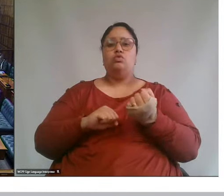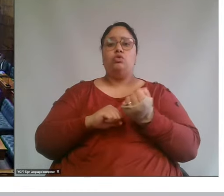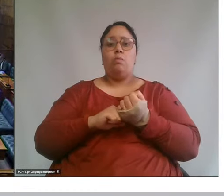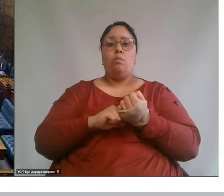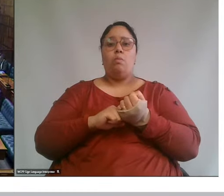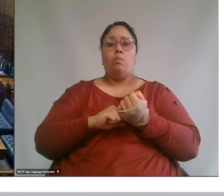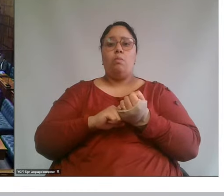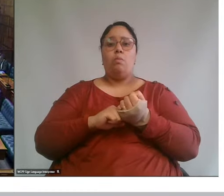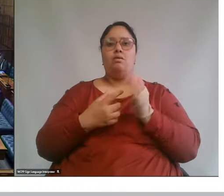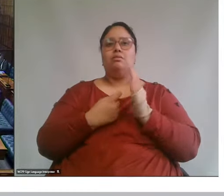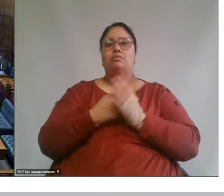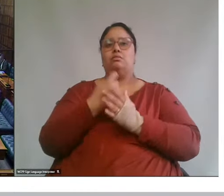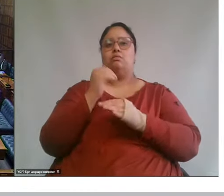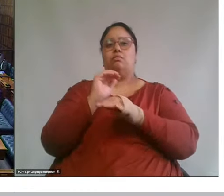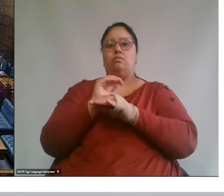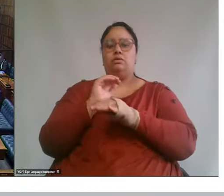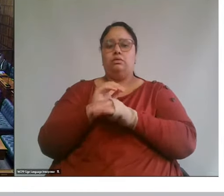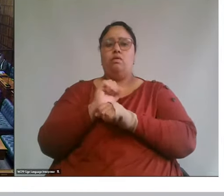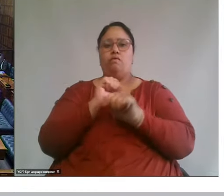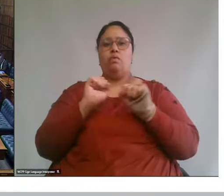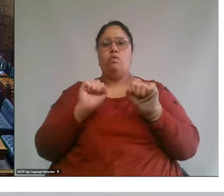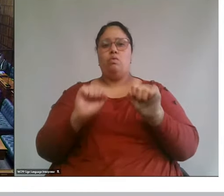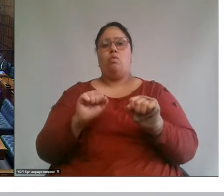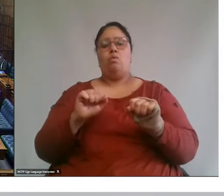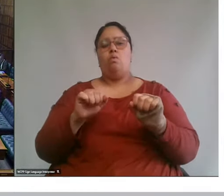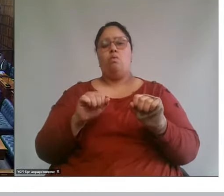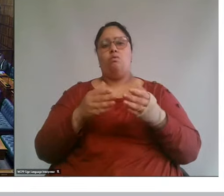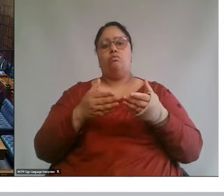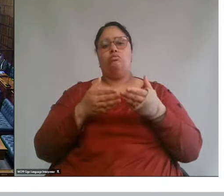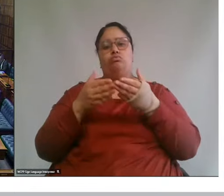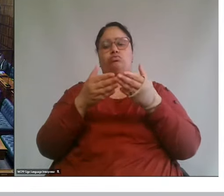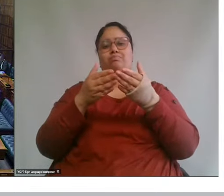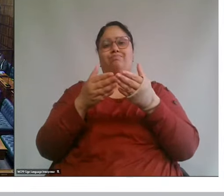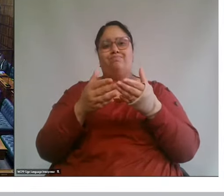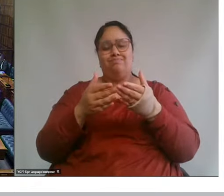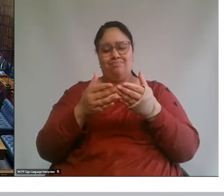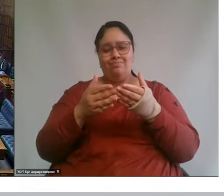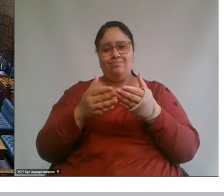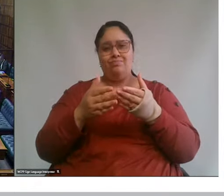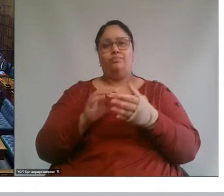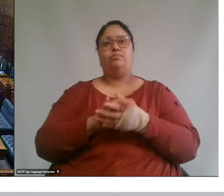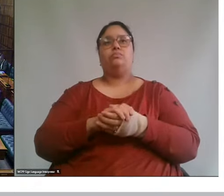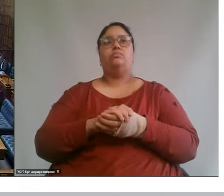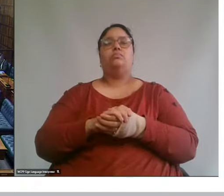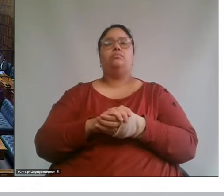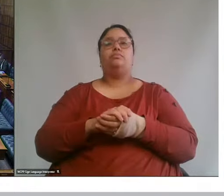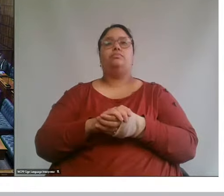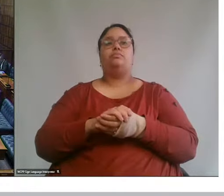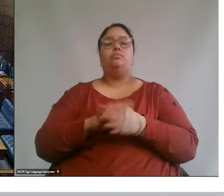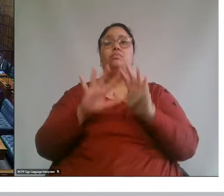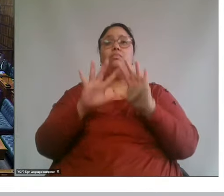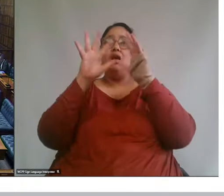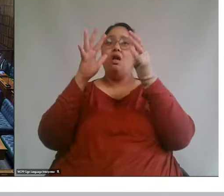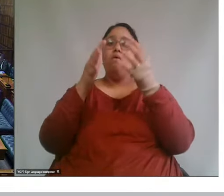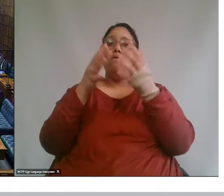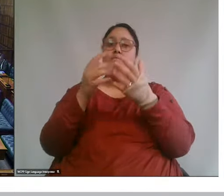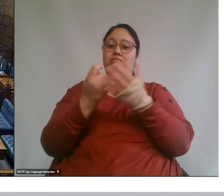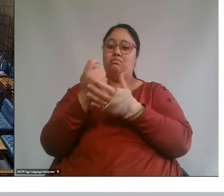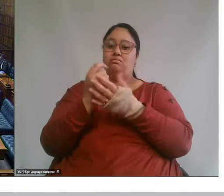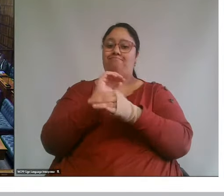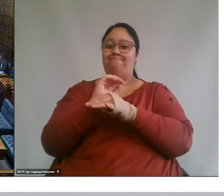the export of these these yachts and so on I also when I look at the global exports in 2022